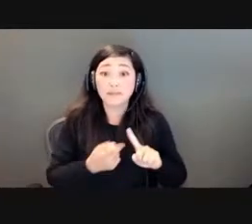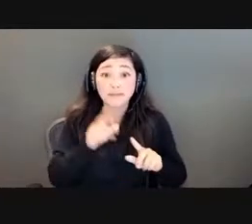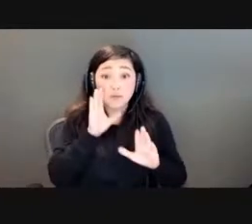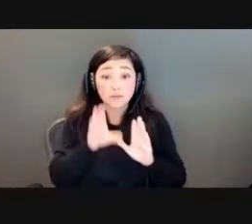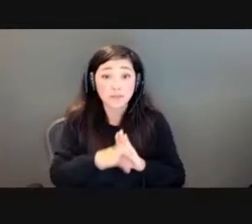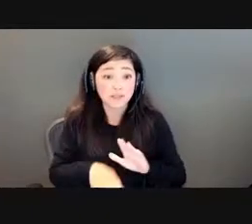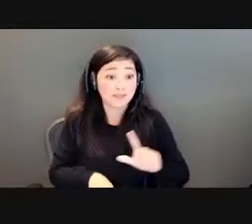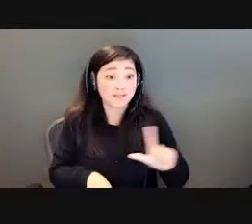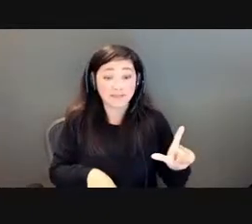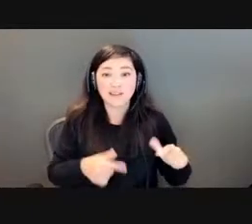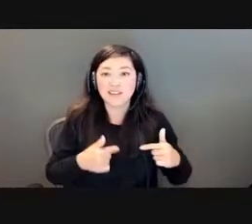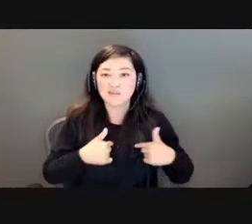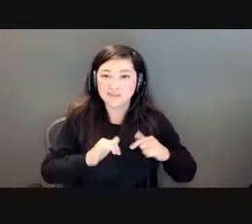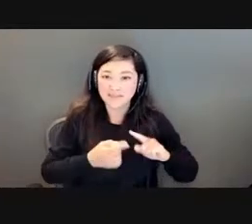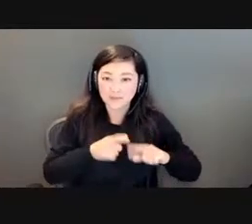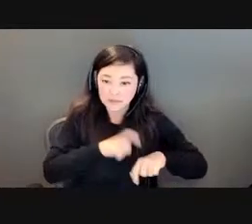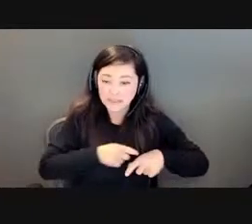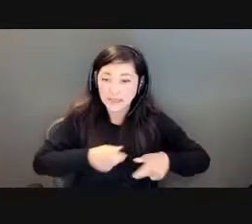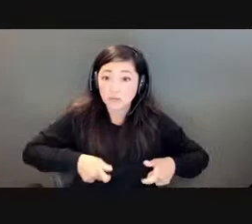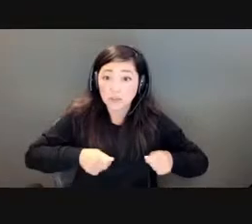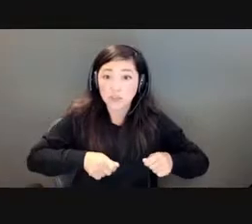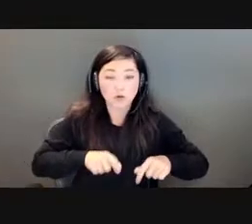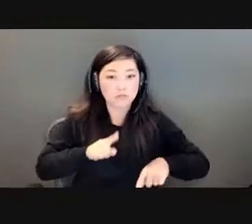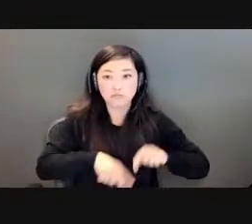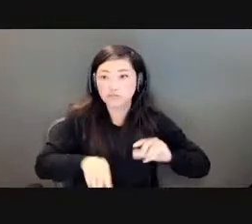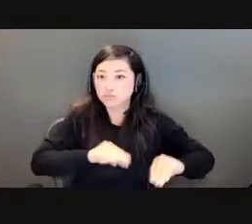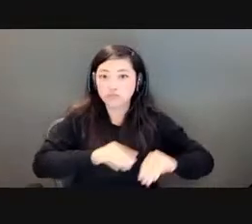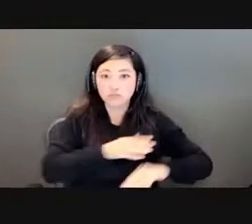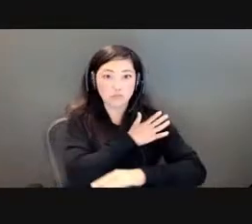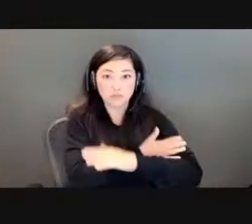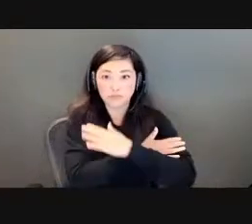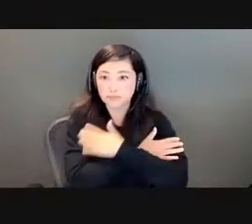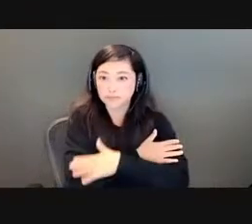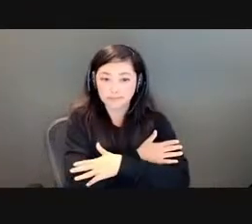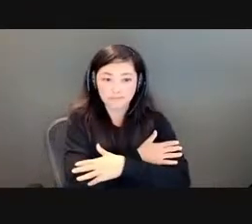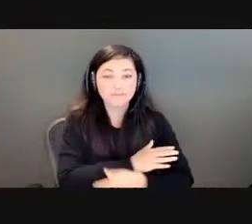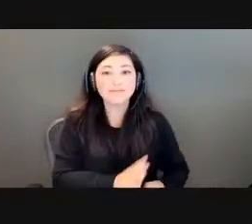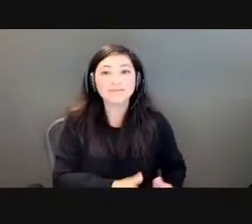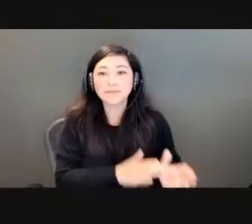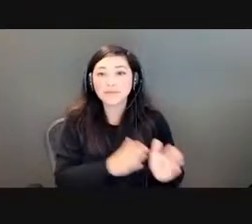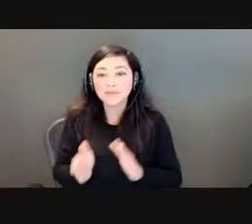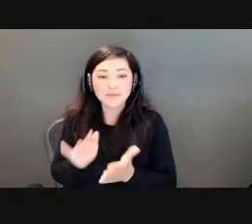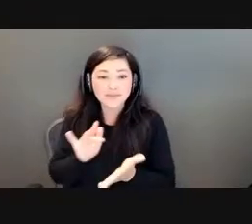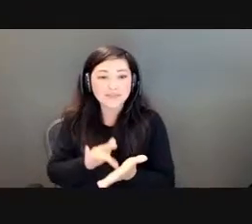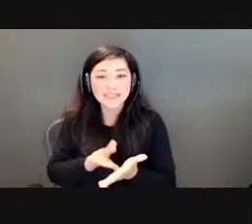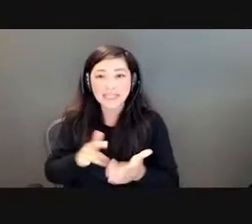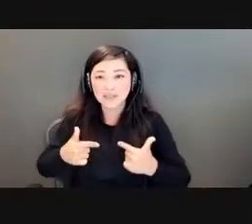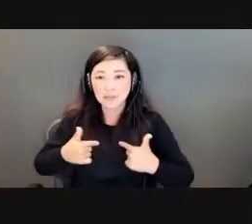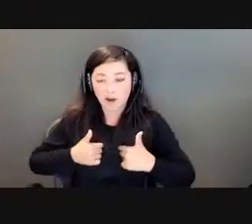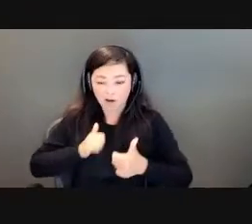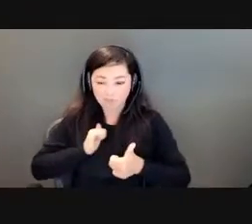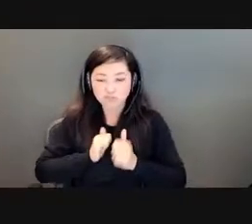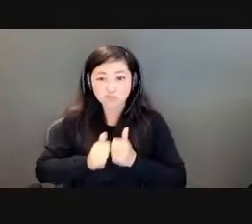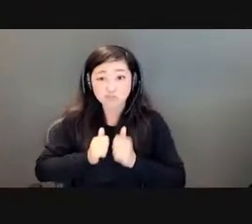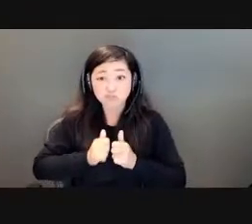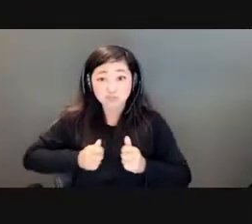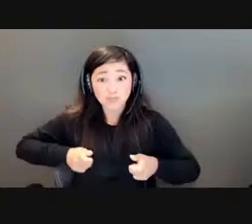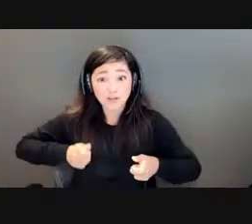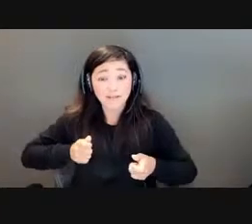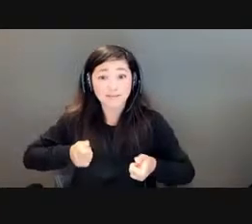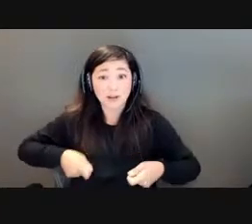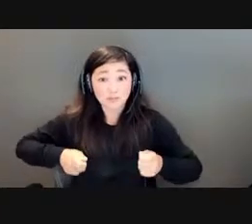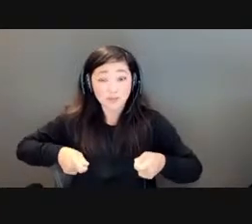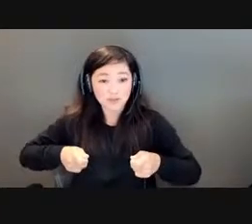arms. Next to that, there is a picture of me wheelchair racing. I'm wearing a Canadian jersey and pumping my